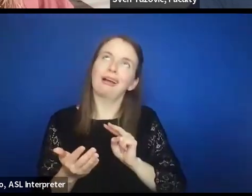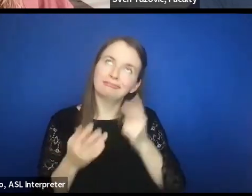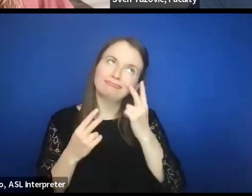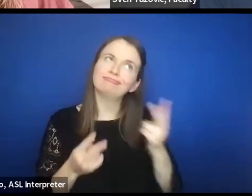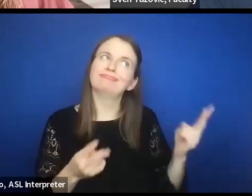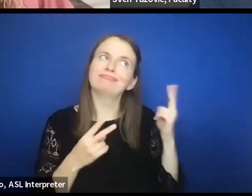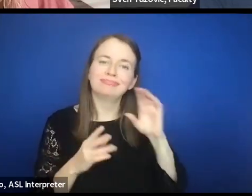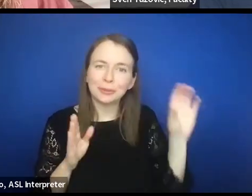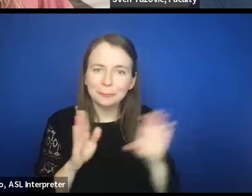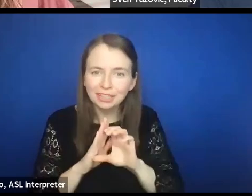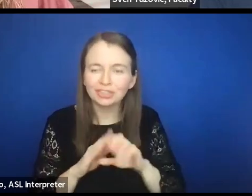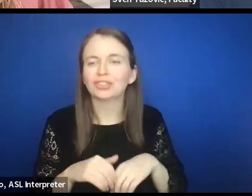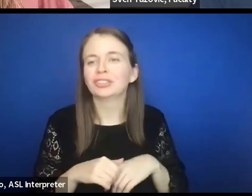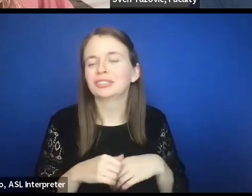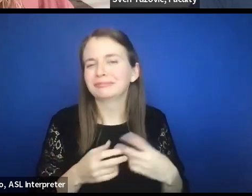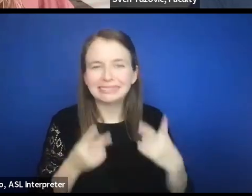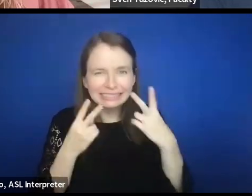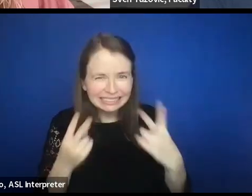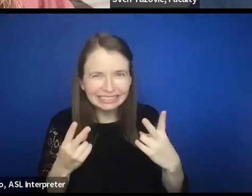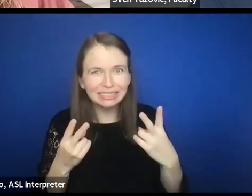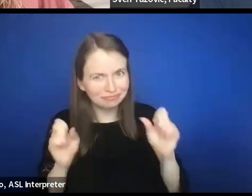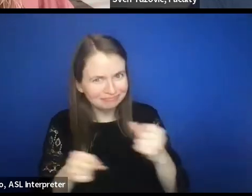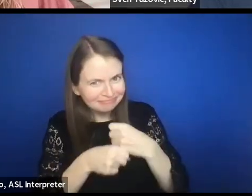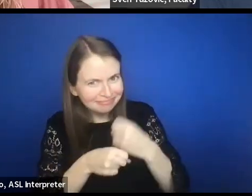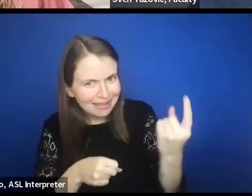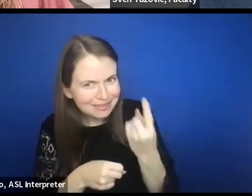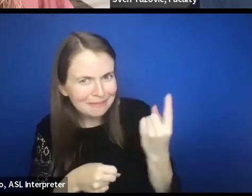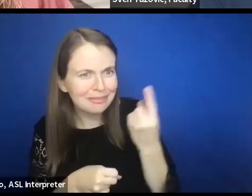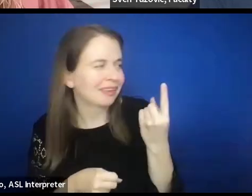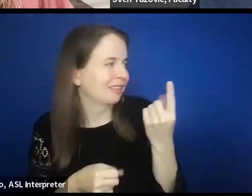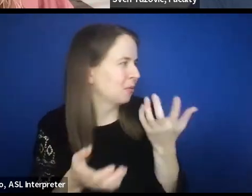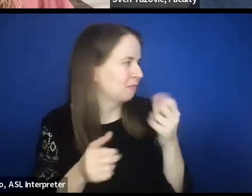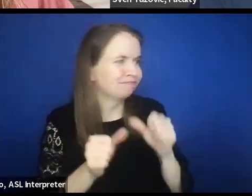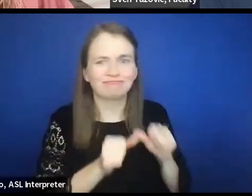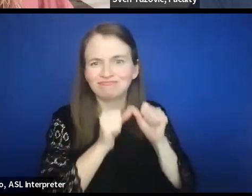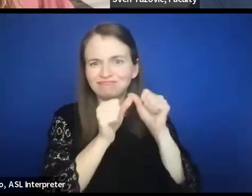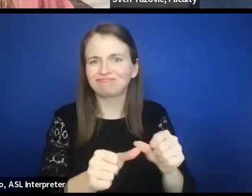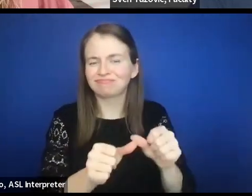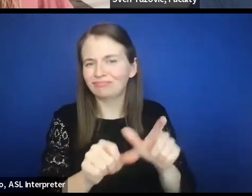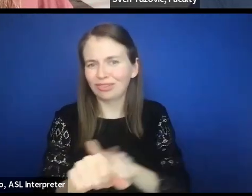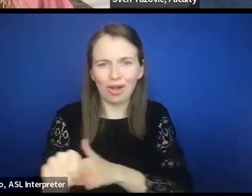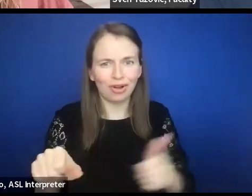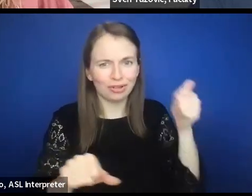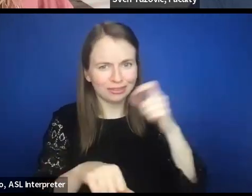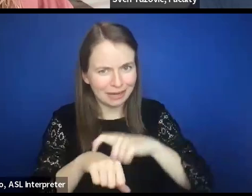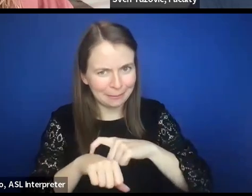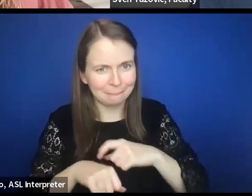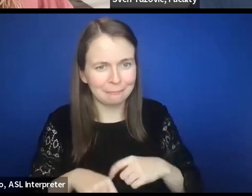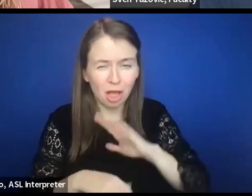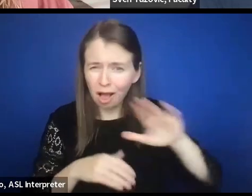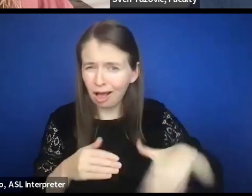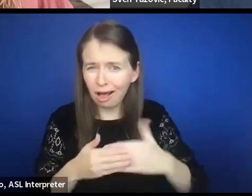your pictures and see that you can create something that will last for a longer time. All